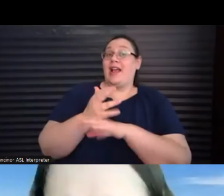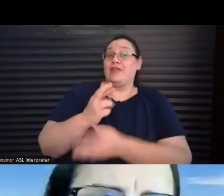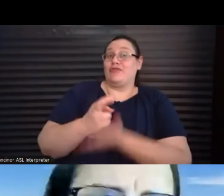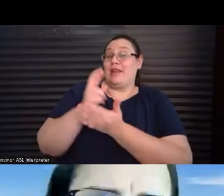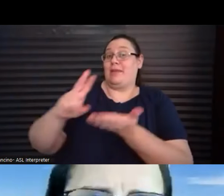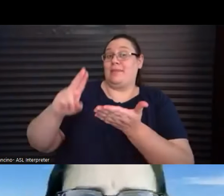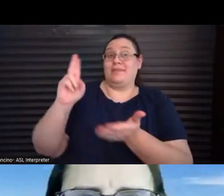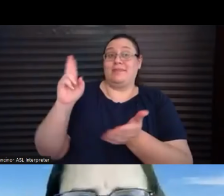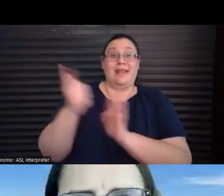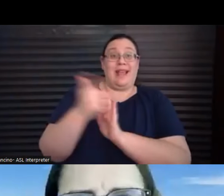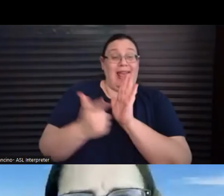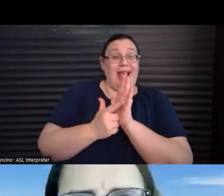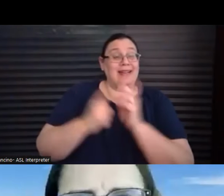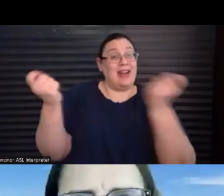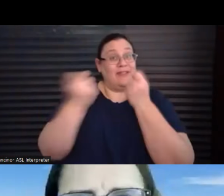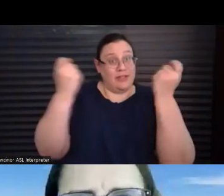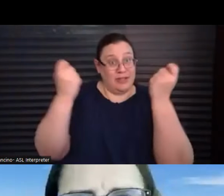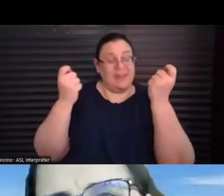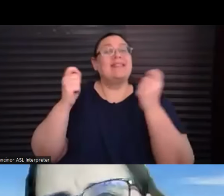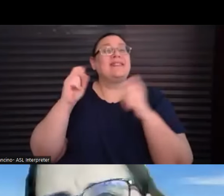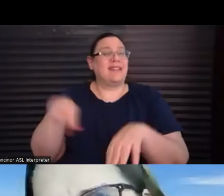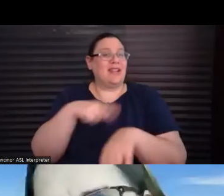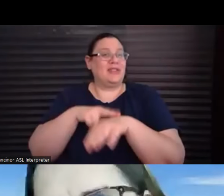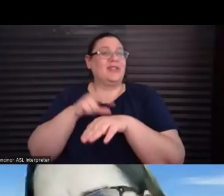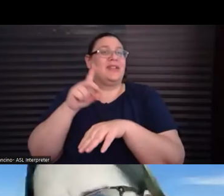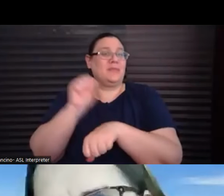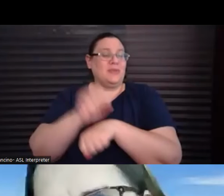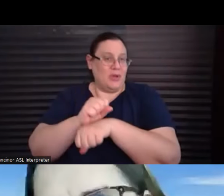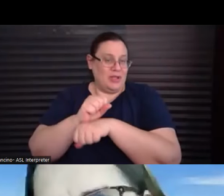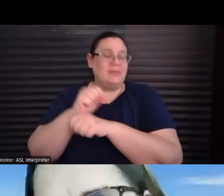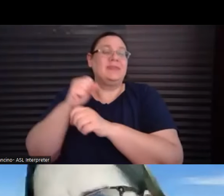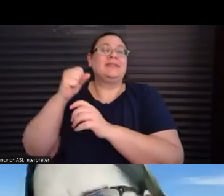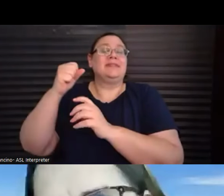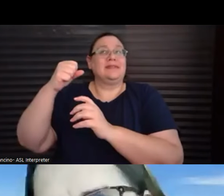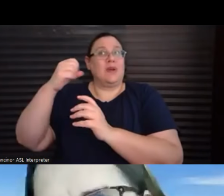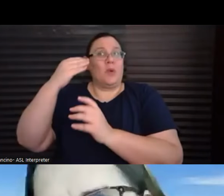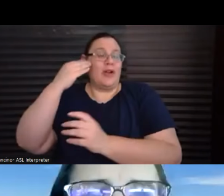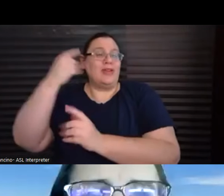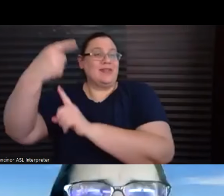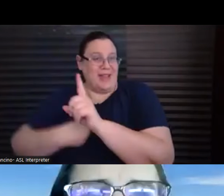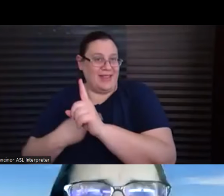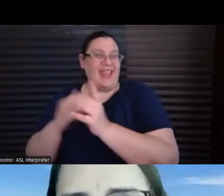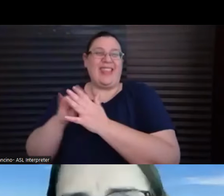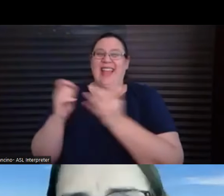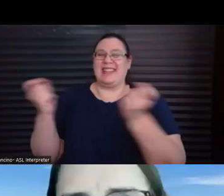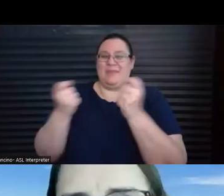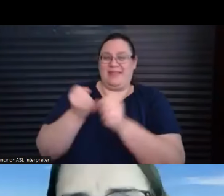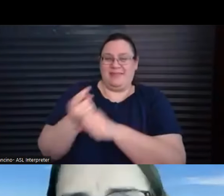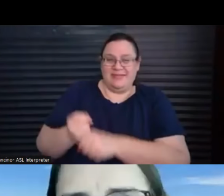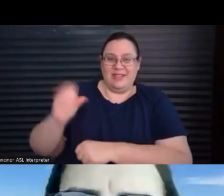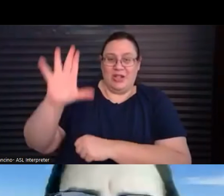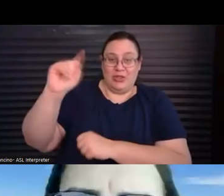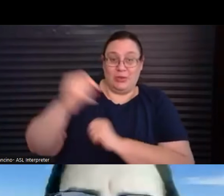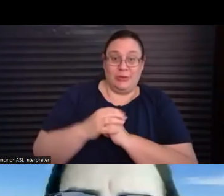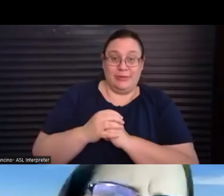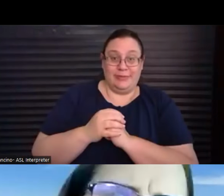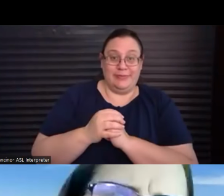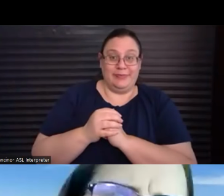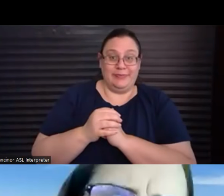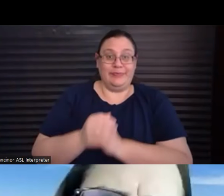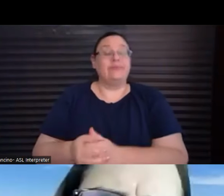National Disability Employment Awareness Month, or NDEAM, which is celebrated every October. Going along